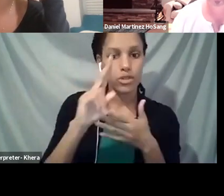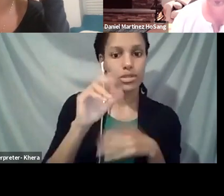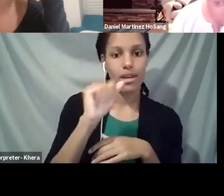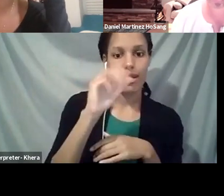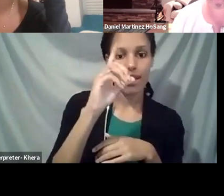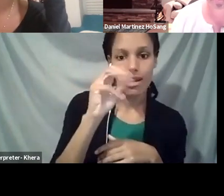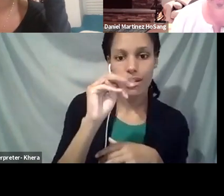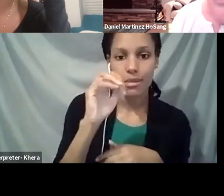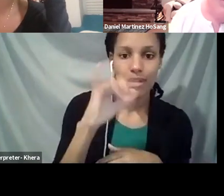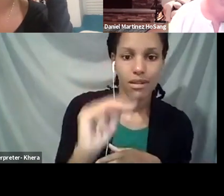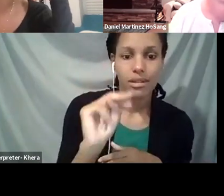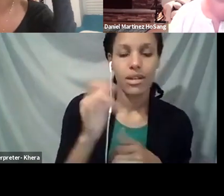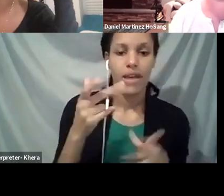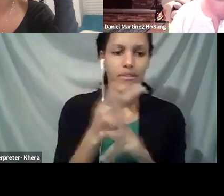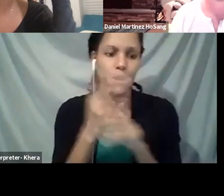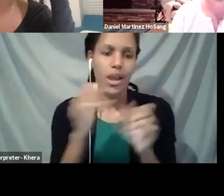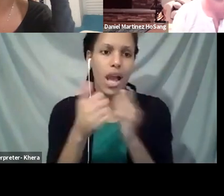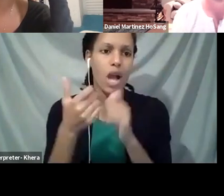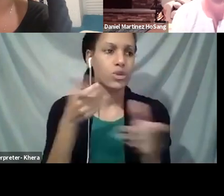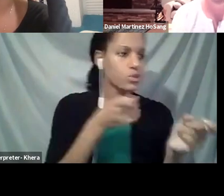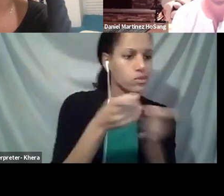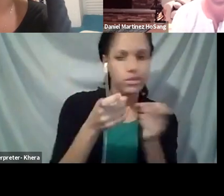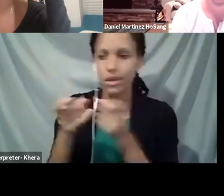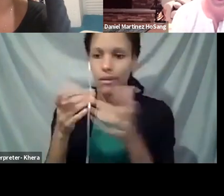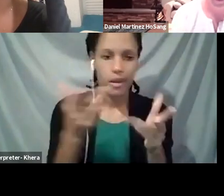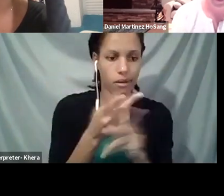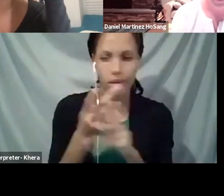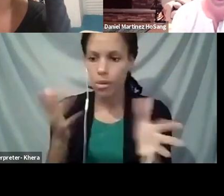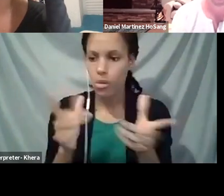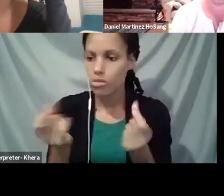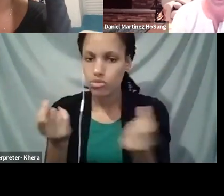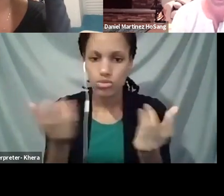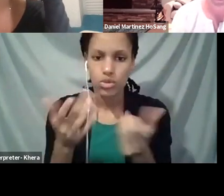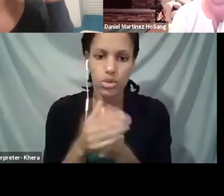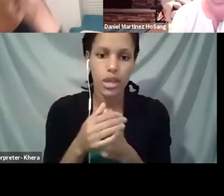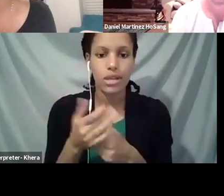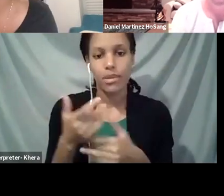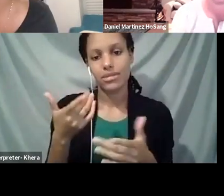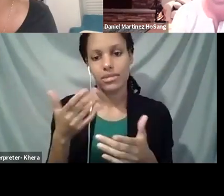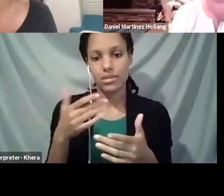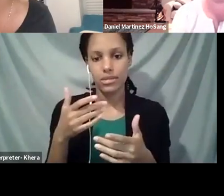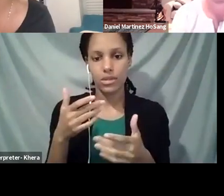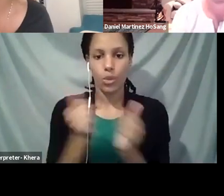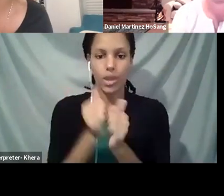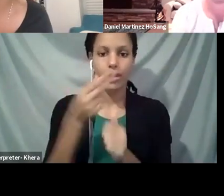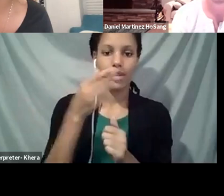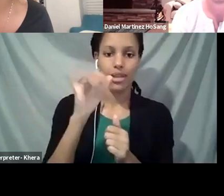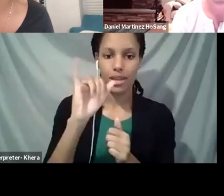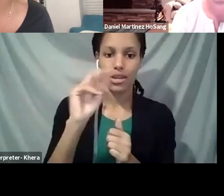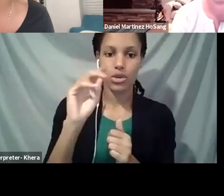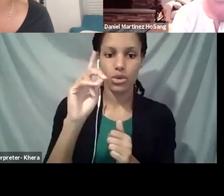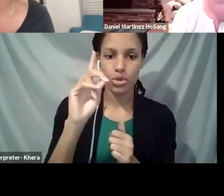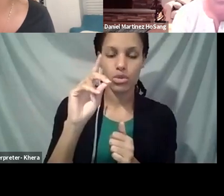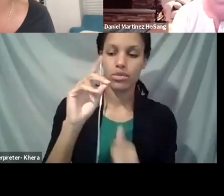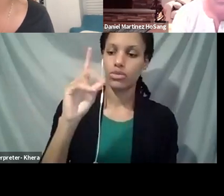out how to navigate claims that we were Hindu-phobic, which is a fairly common thing that has been leveraged against us, is the idea